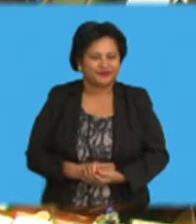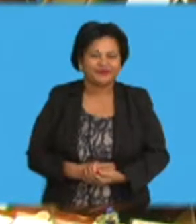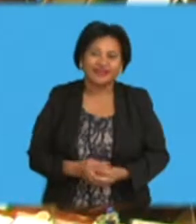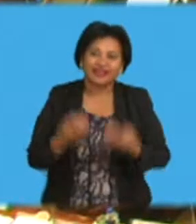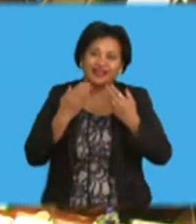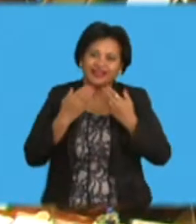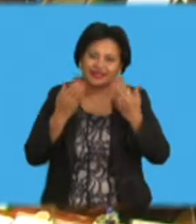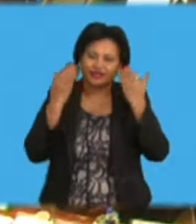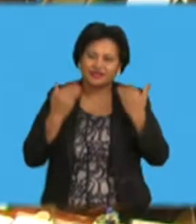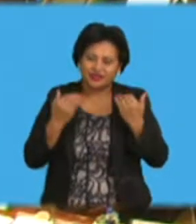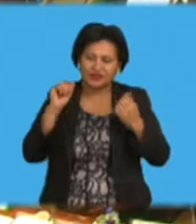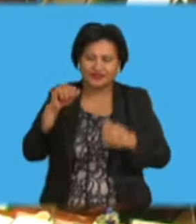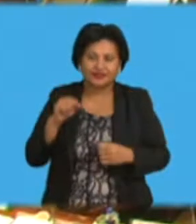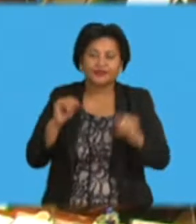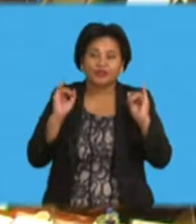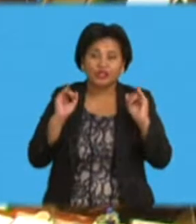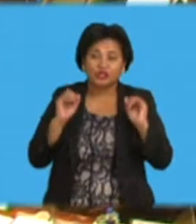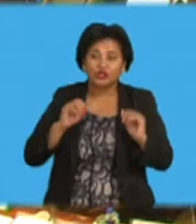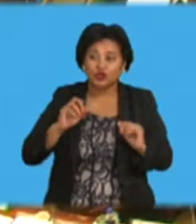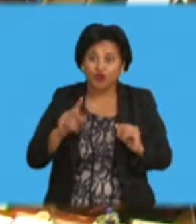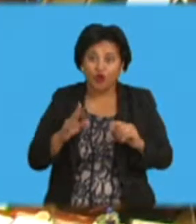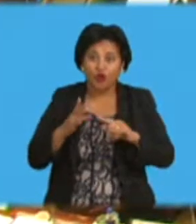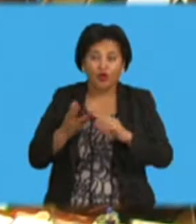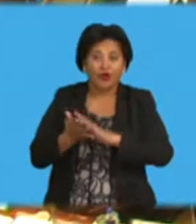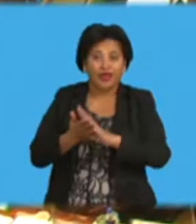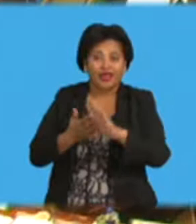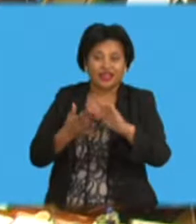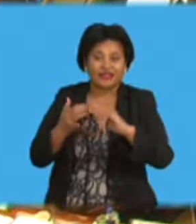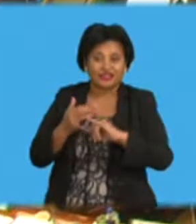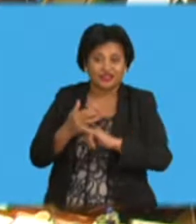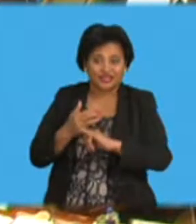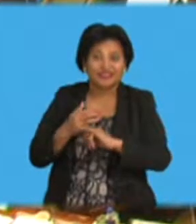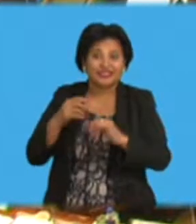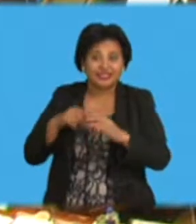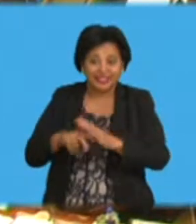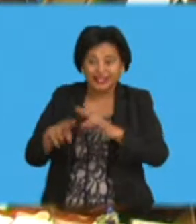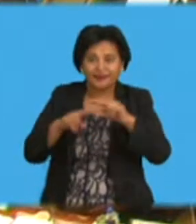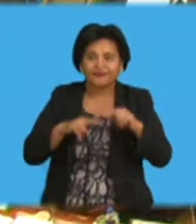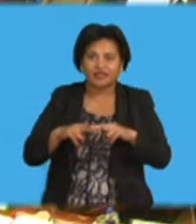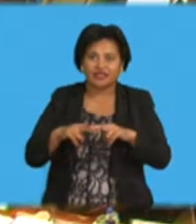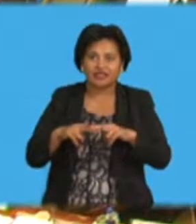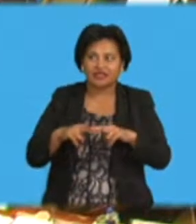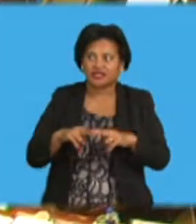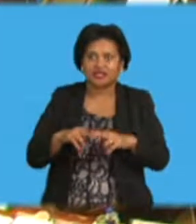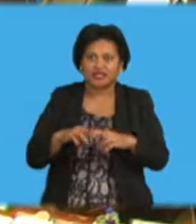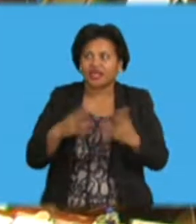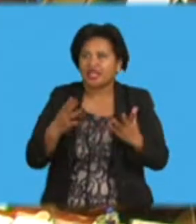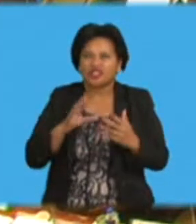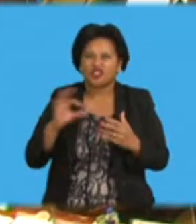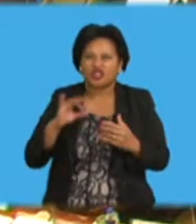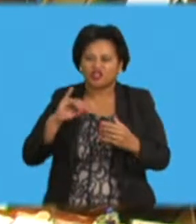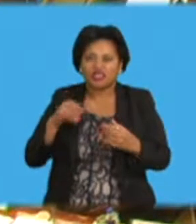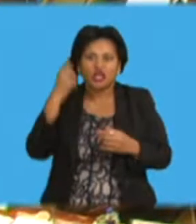Thank you, Madam Speaker. Yes, the issue of occupational health in Fiji is something that is not just a concern to my